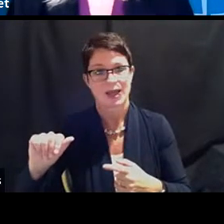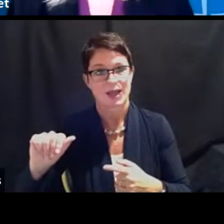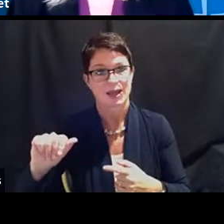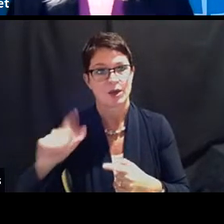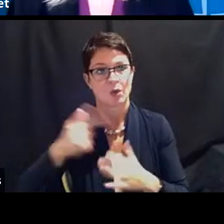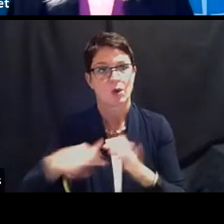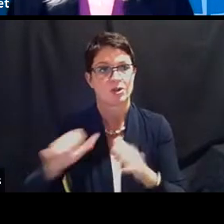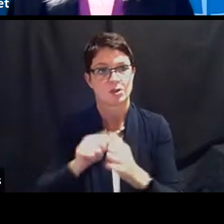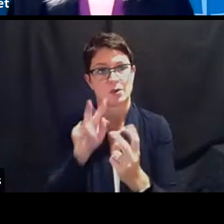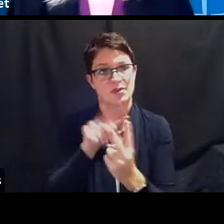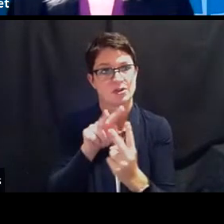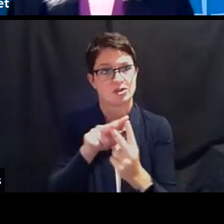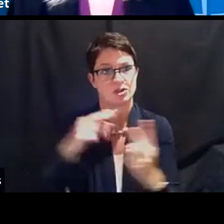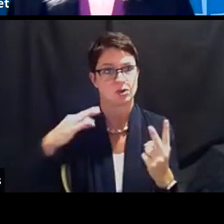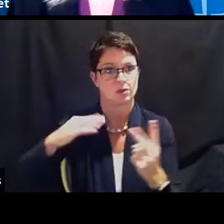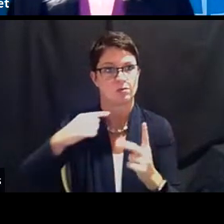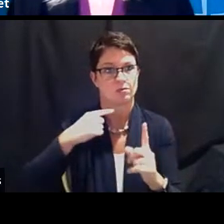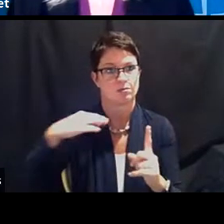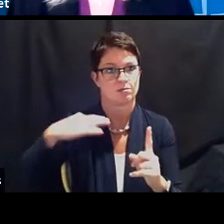these 2 assets.